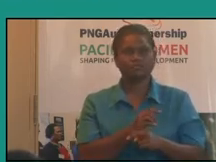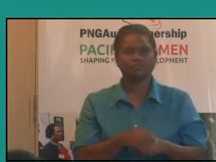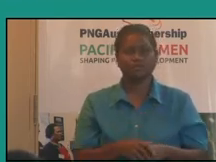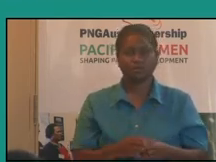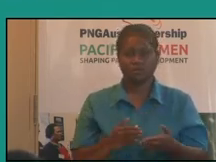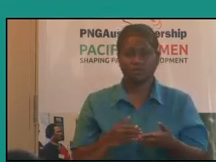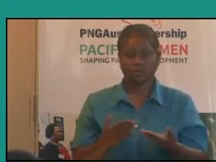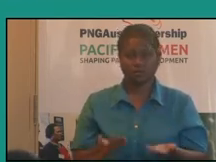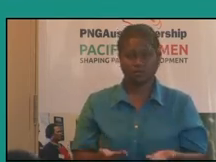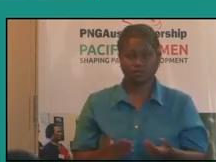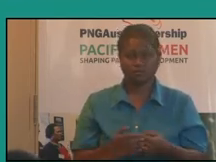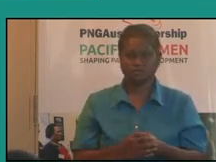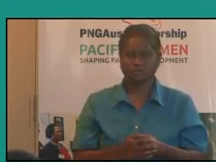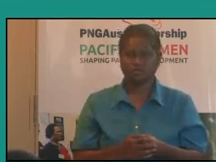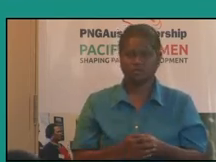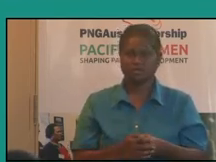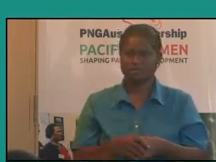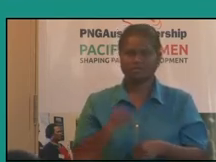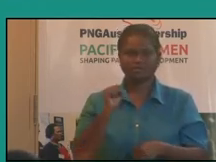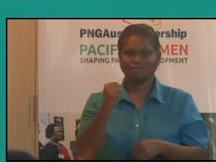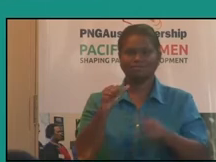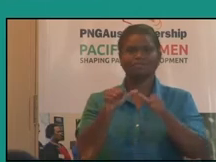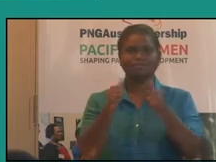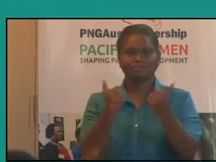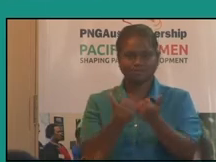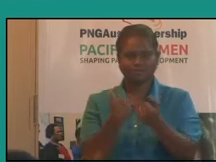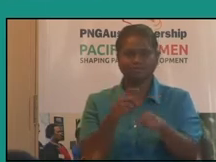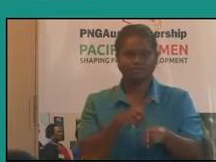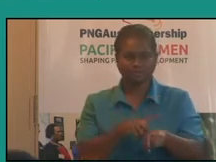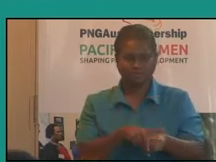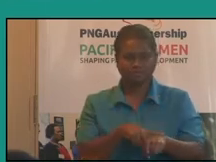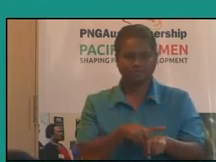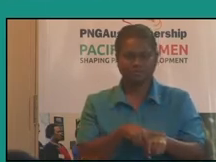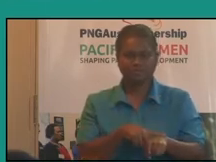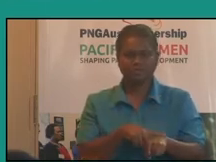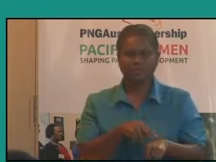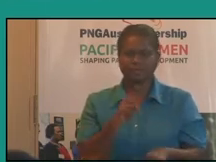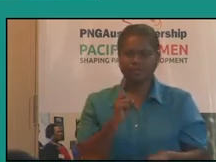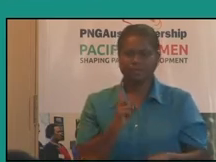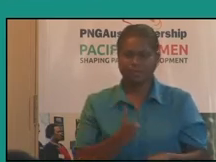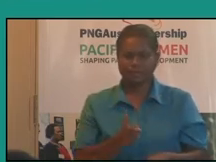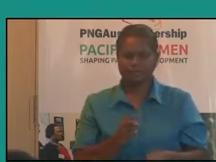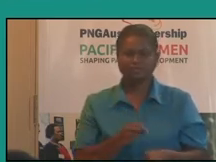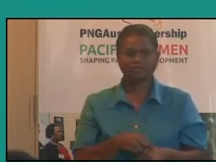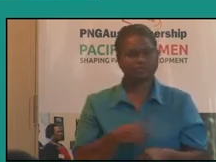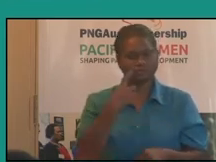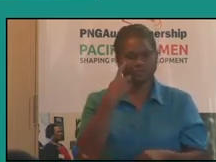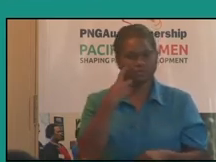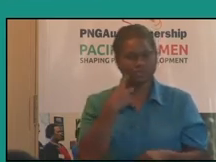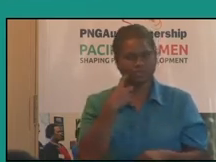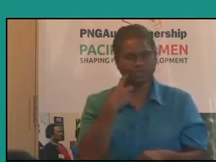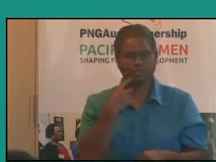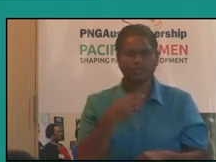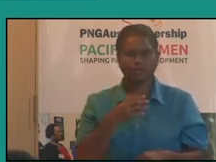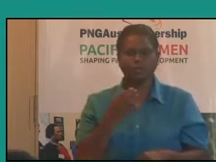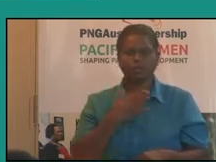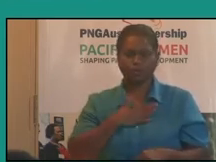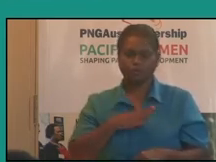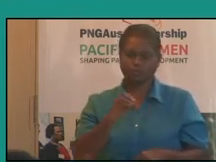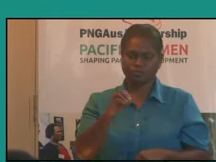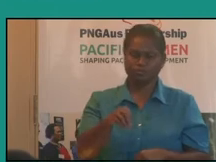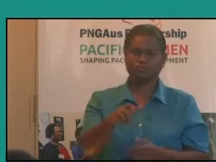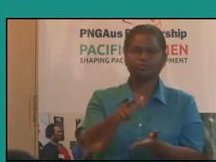now is not on our side, but like I said, at the bureaucratic level, we are working about on this, and we are committed in trying to get this across